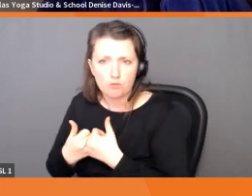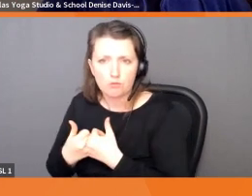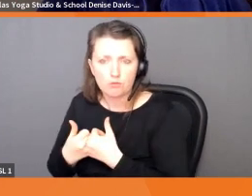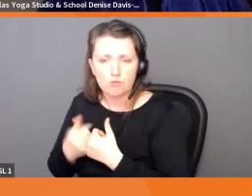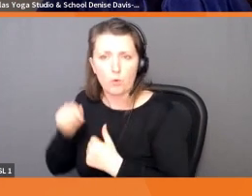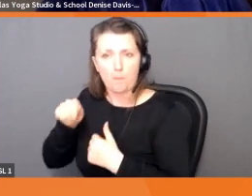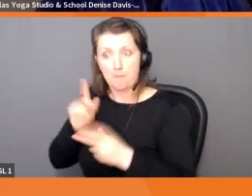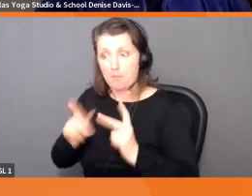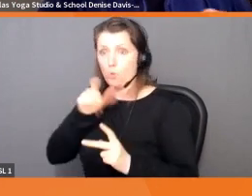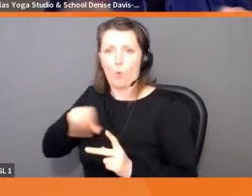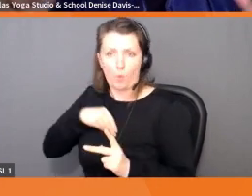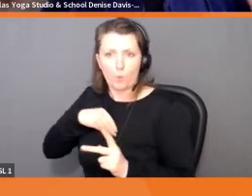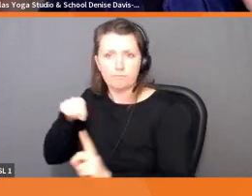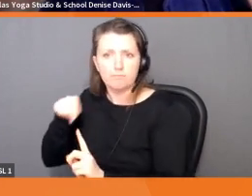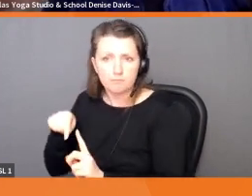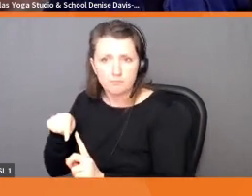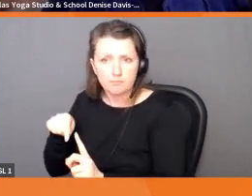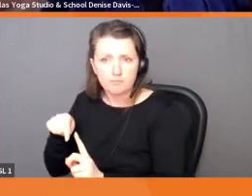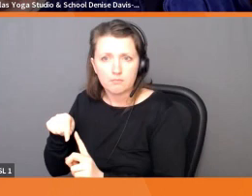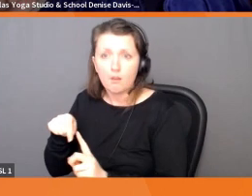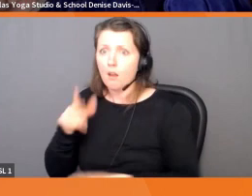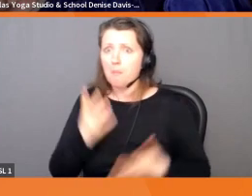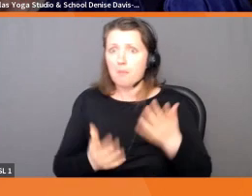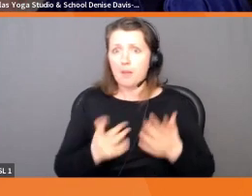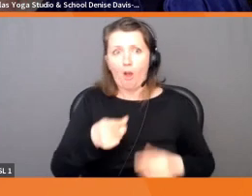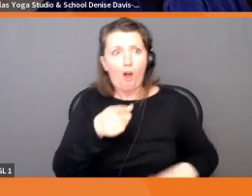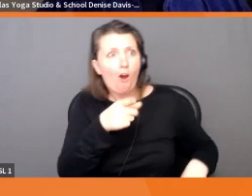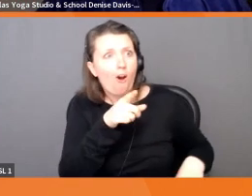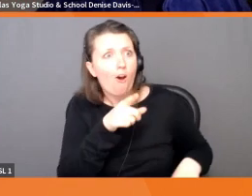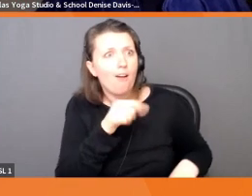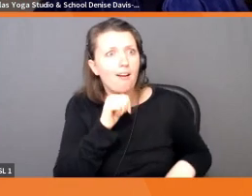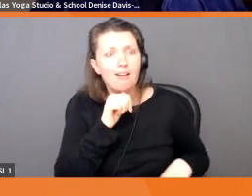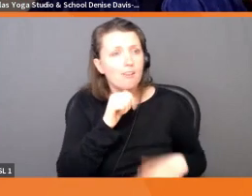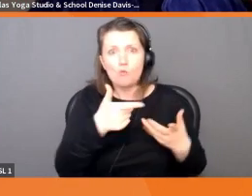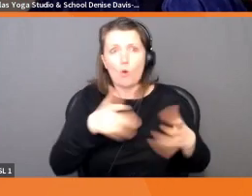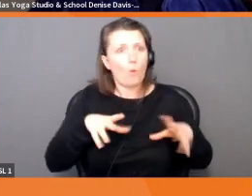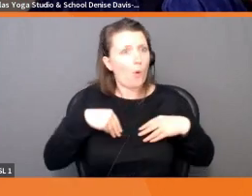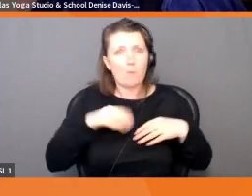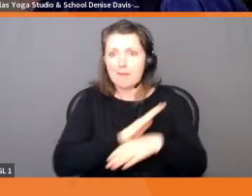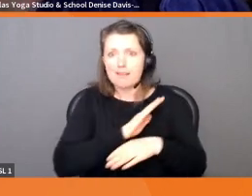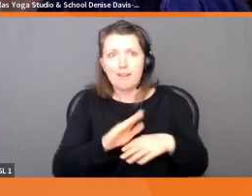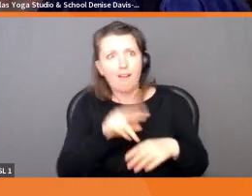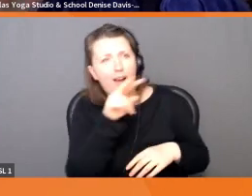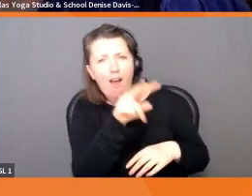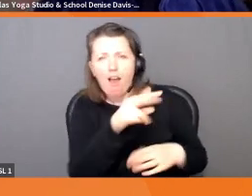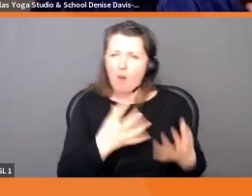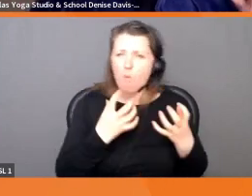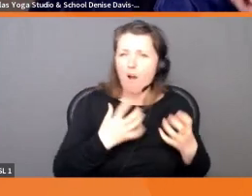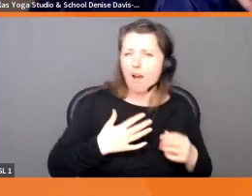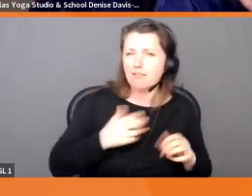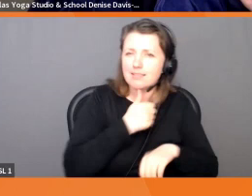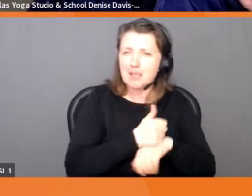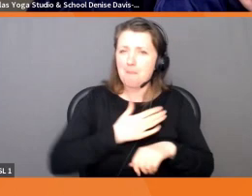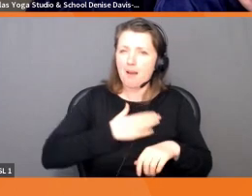entrepreneurship can be this very sexy, lead your own honest agenda, book your time, come and